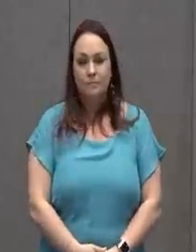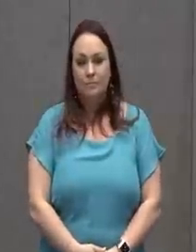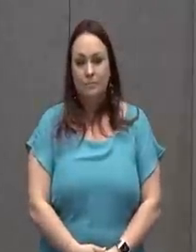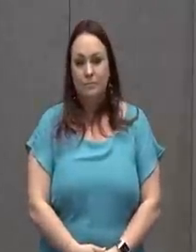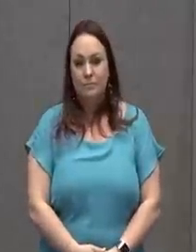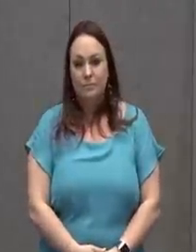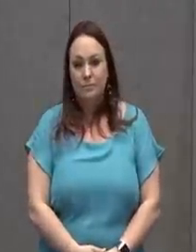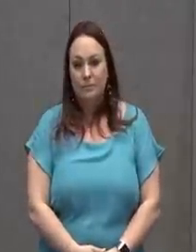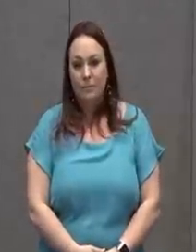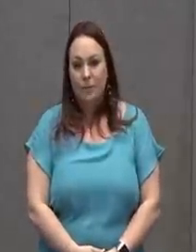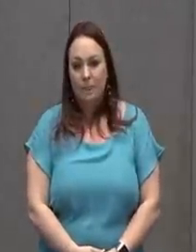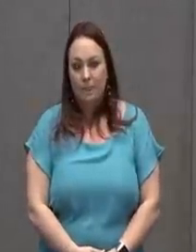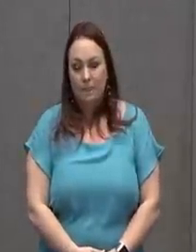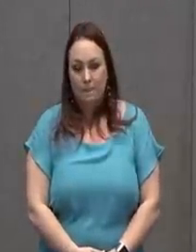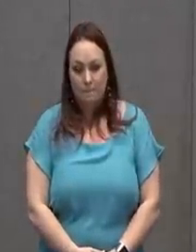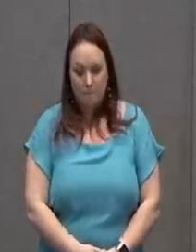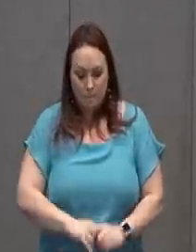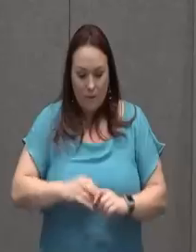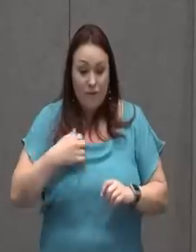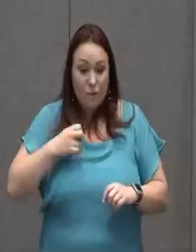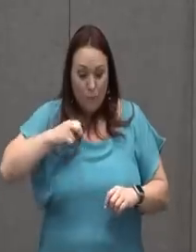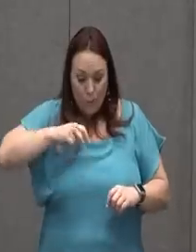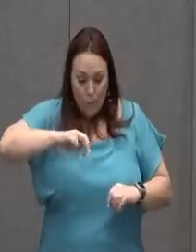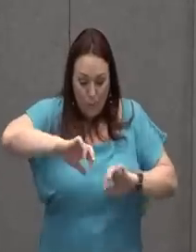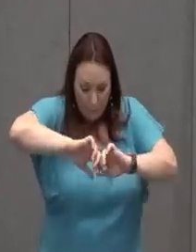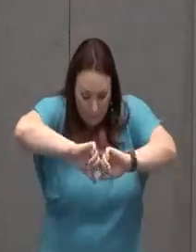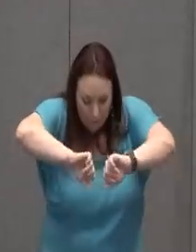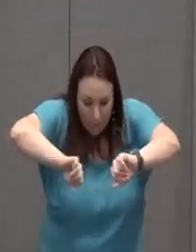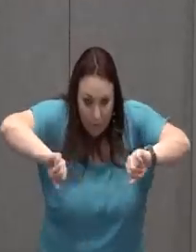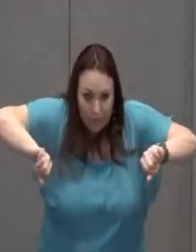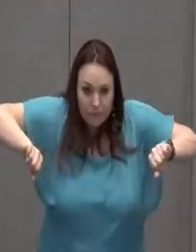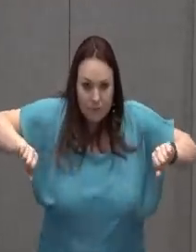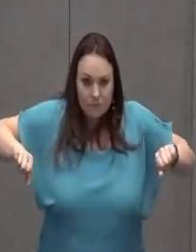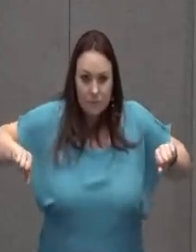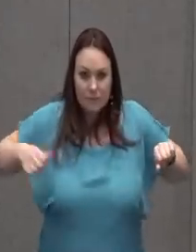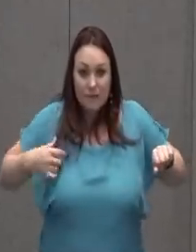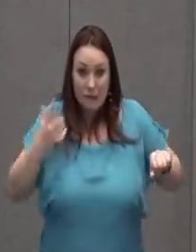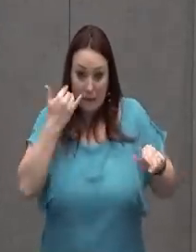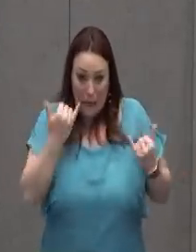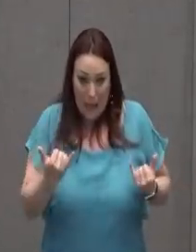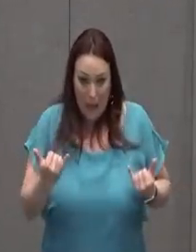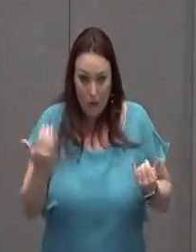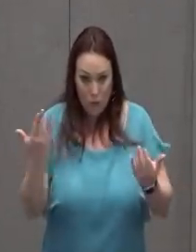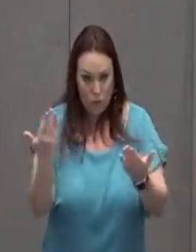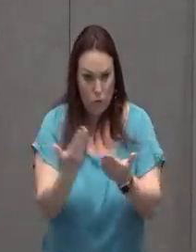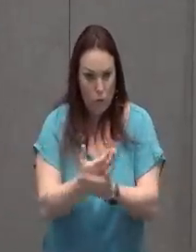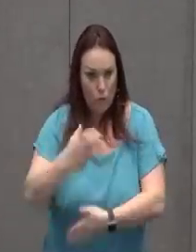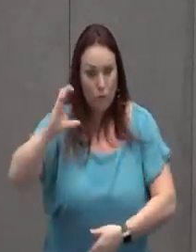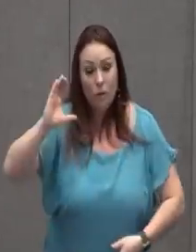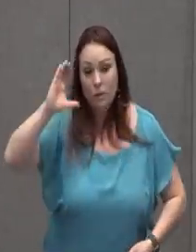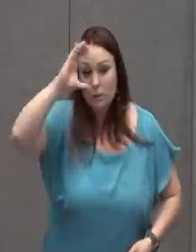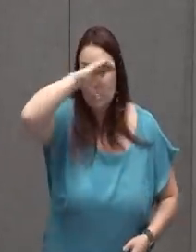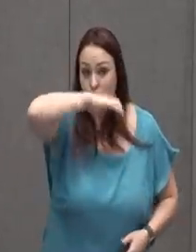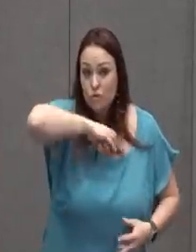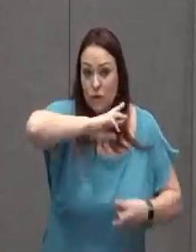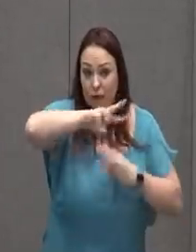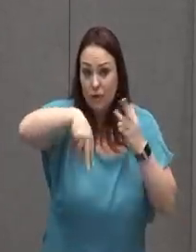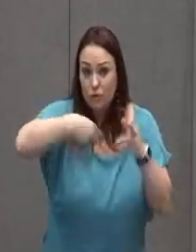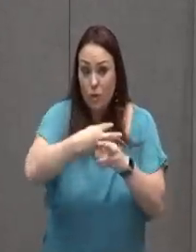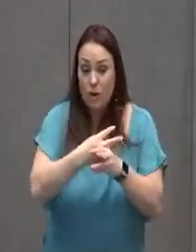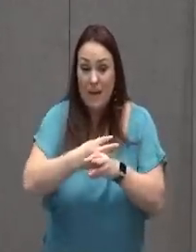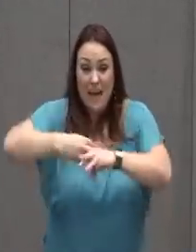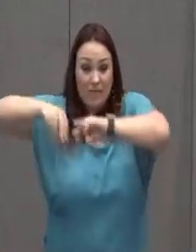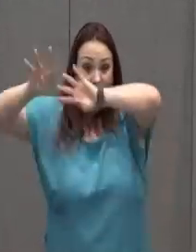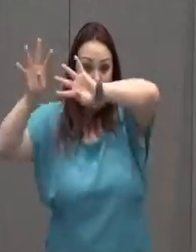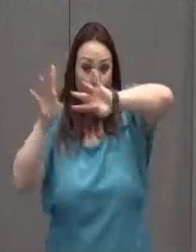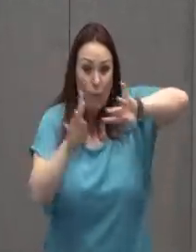When the ants came out of the tunnel, they found themselves in a strange world. There was no more wind, and most puzzling of